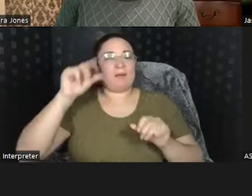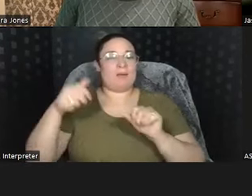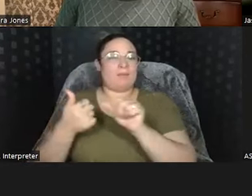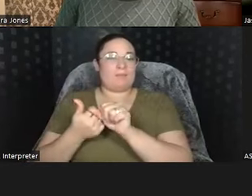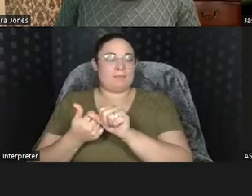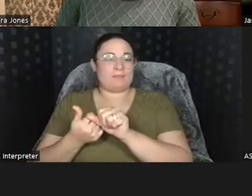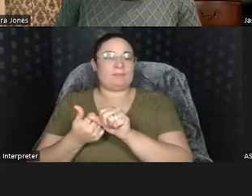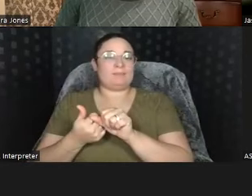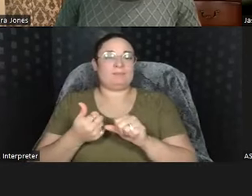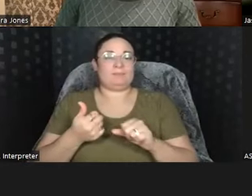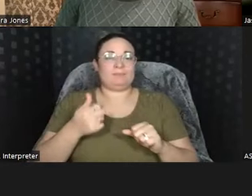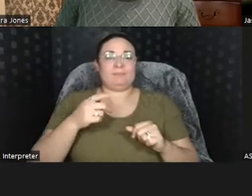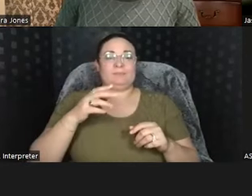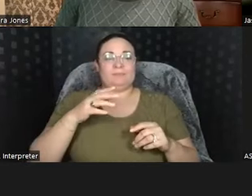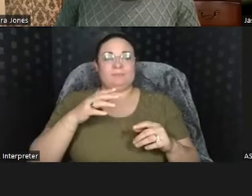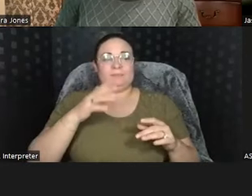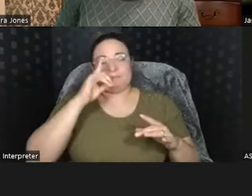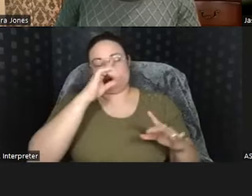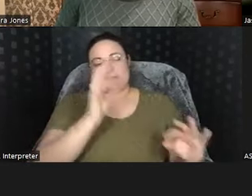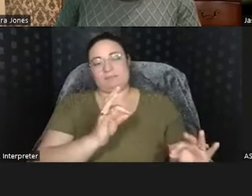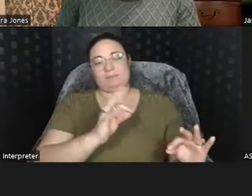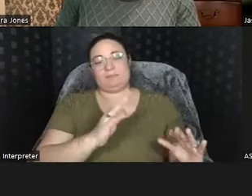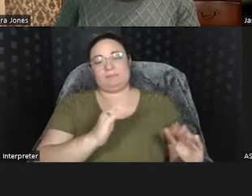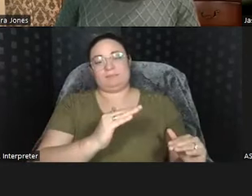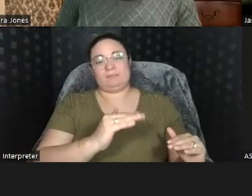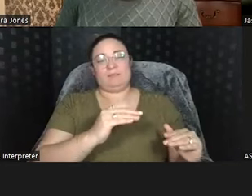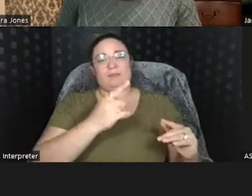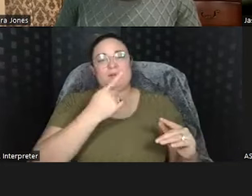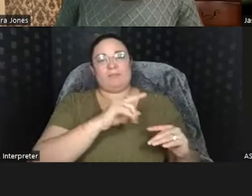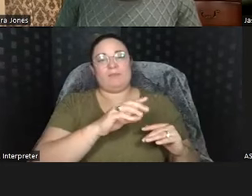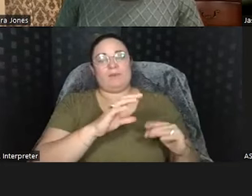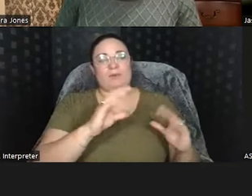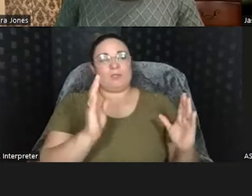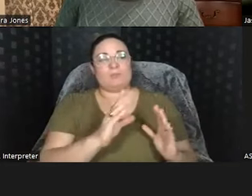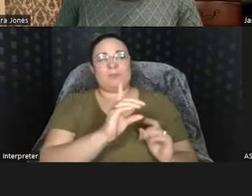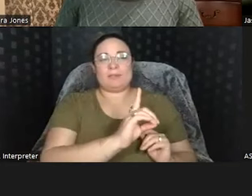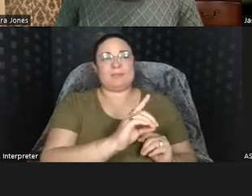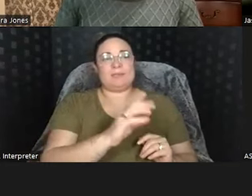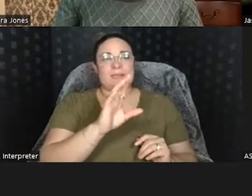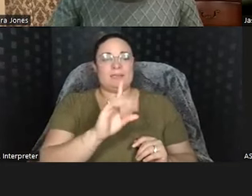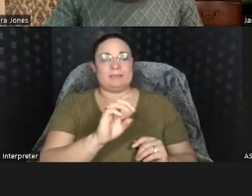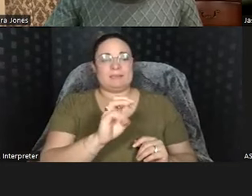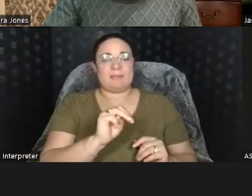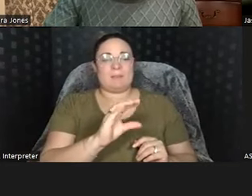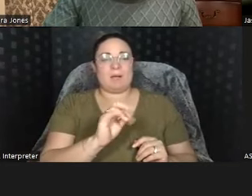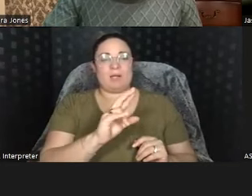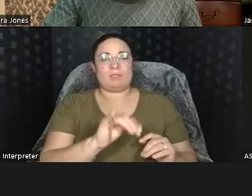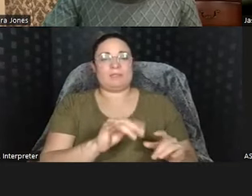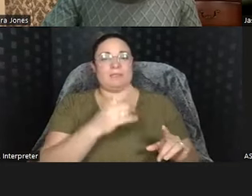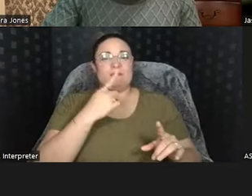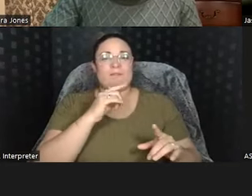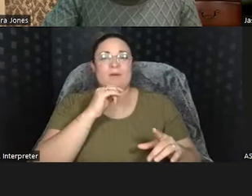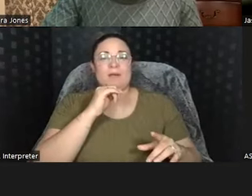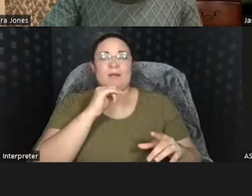undermine democratic politics and then small d democracy by creating a disinformation campaign that